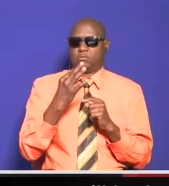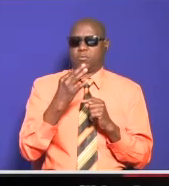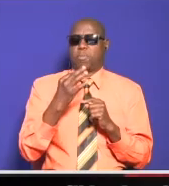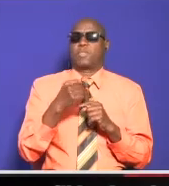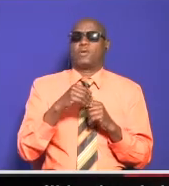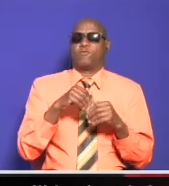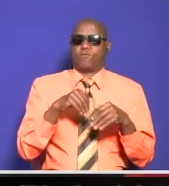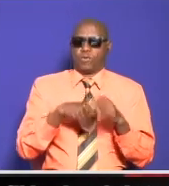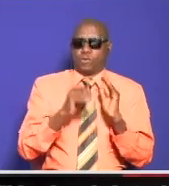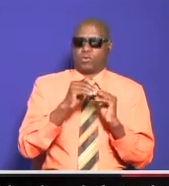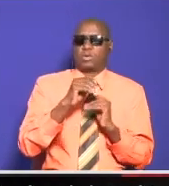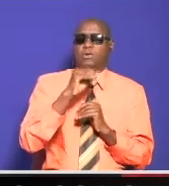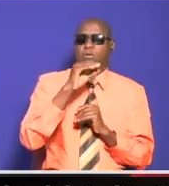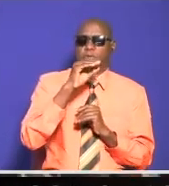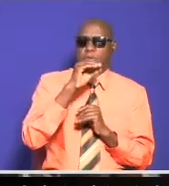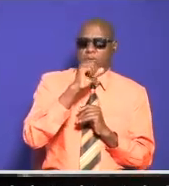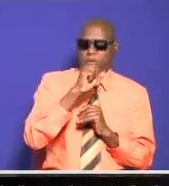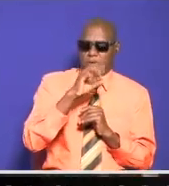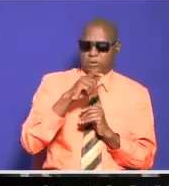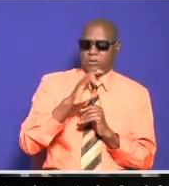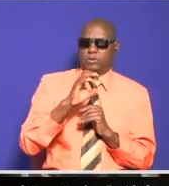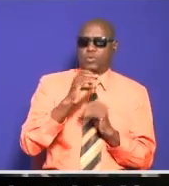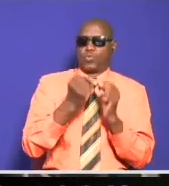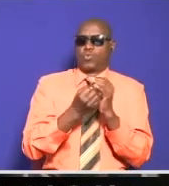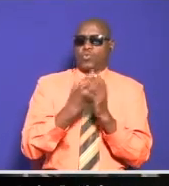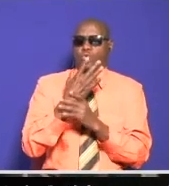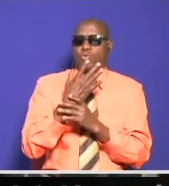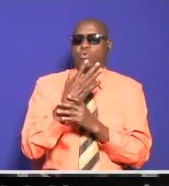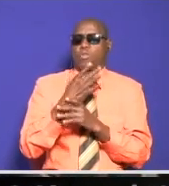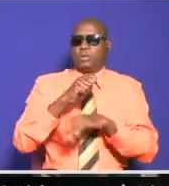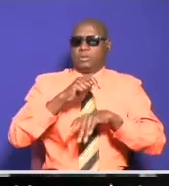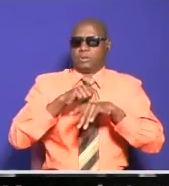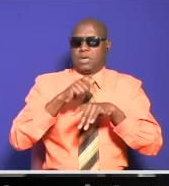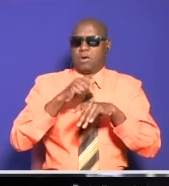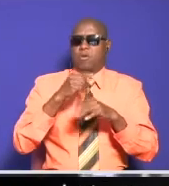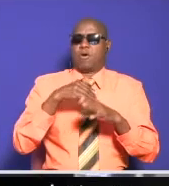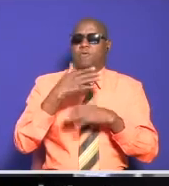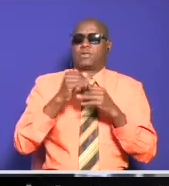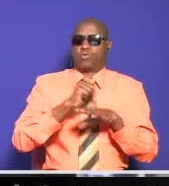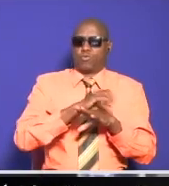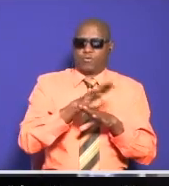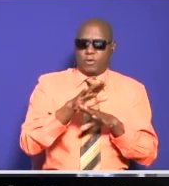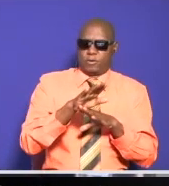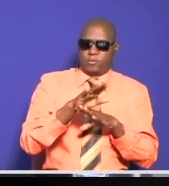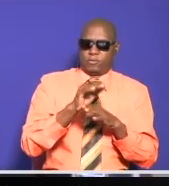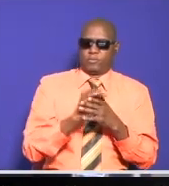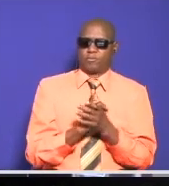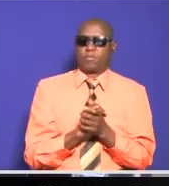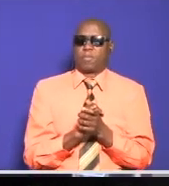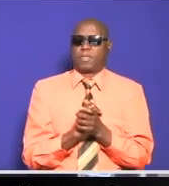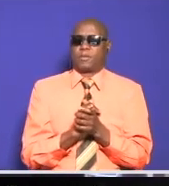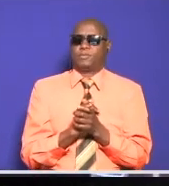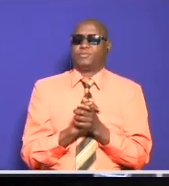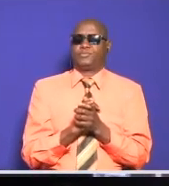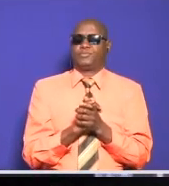SRC, the salary review is based on the growth momentum that picked up immediately after COVID-19. The final phase of...